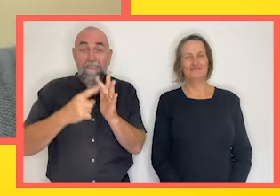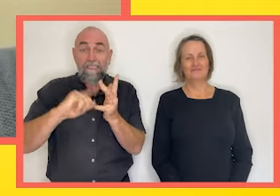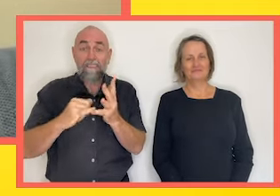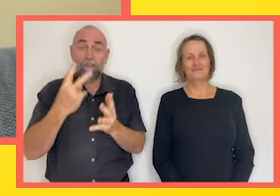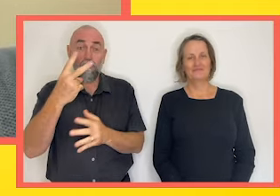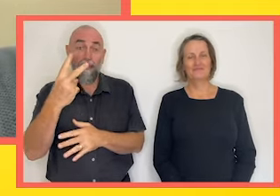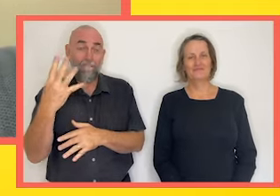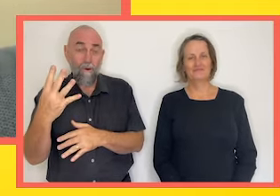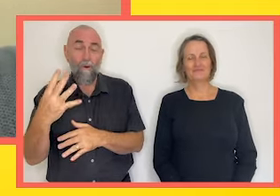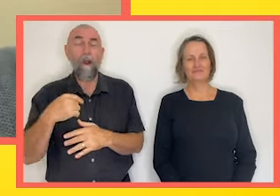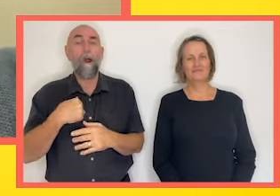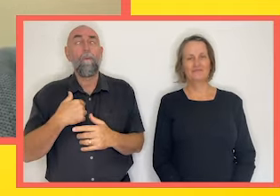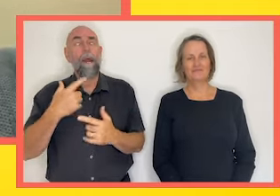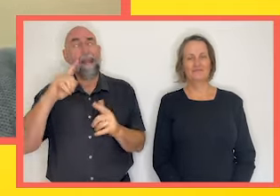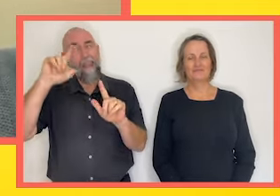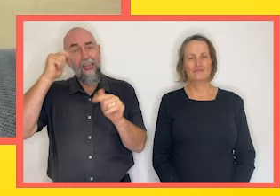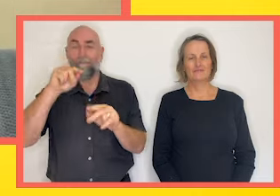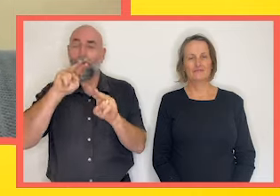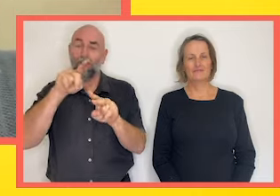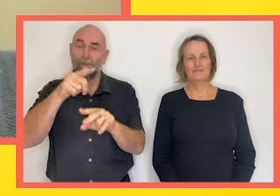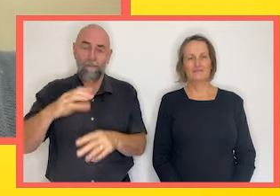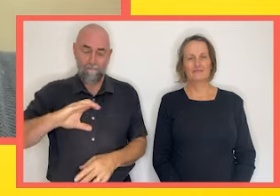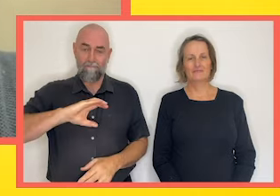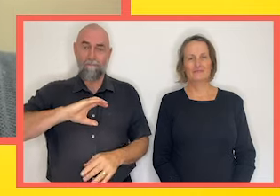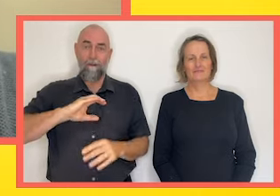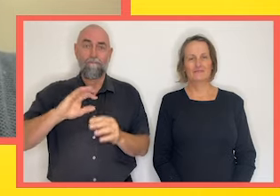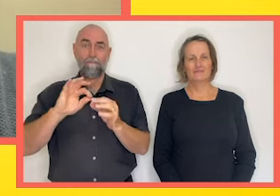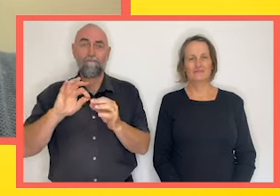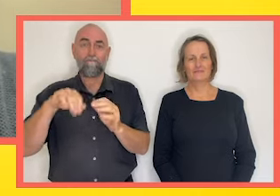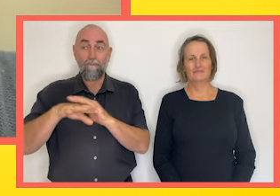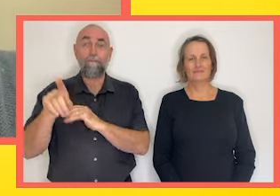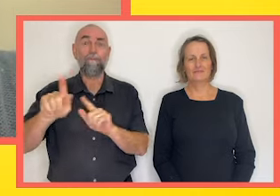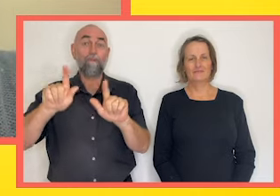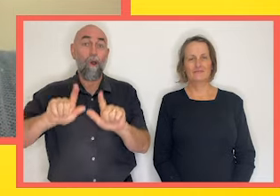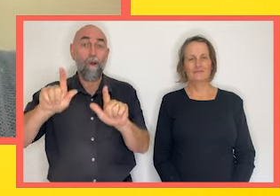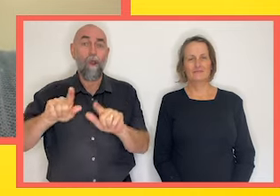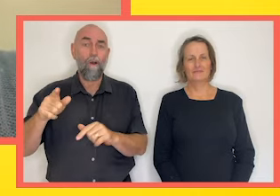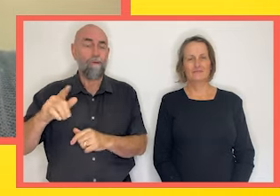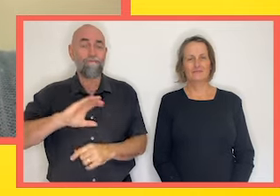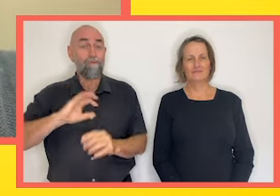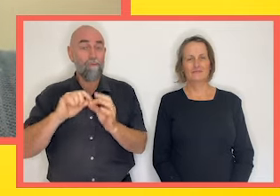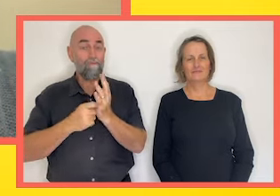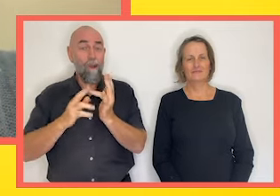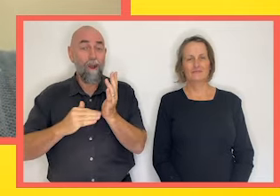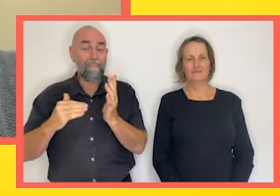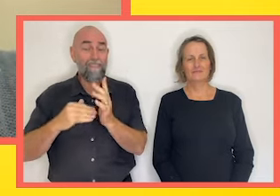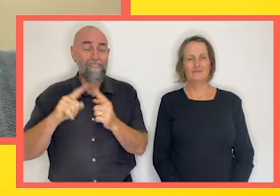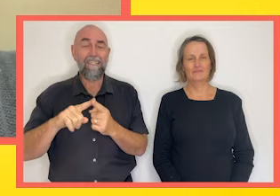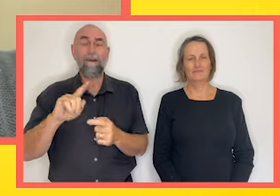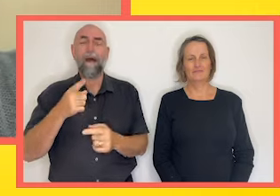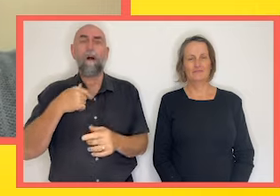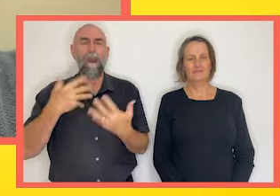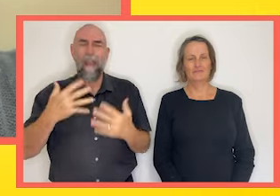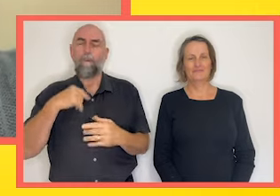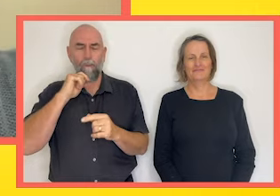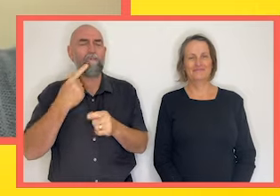24. We loved seeing you get that bronze medal in Tokyo, mate, and we'll definitely be in touch between now